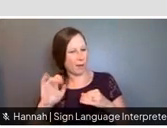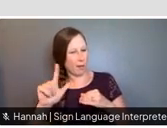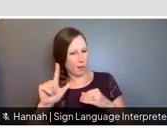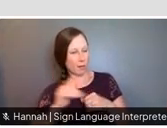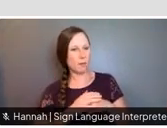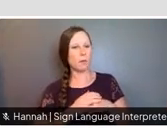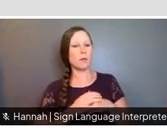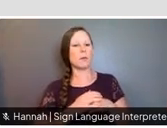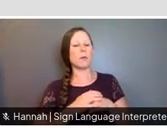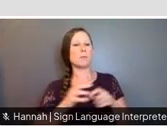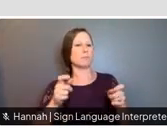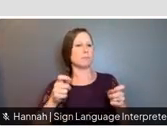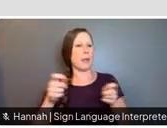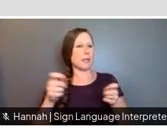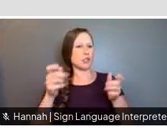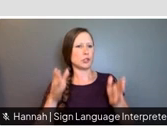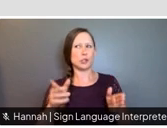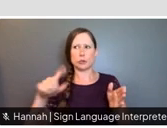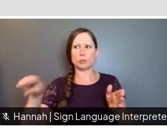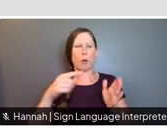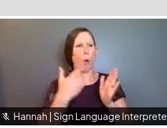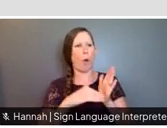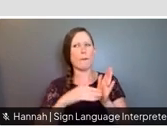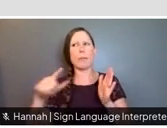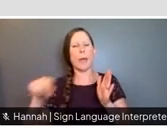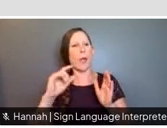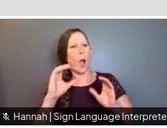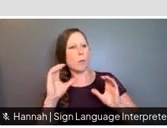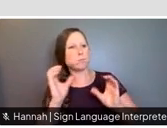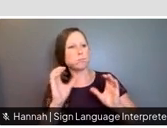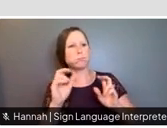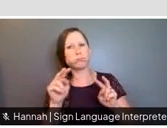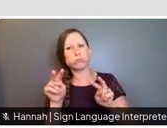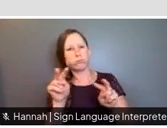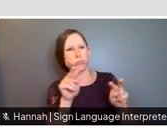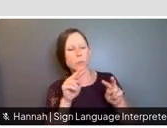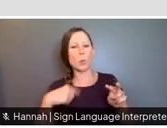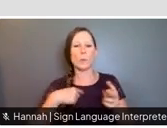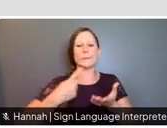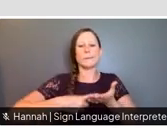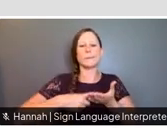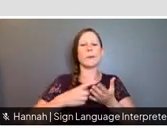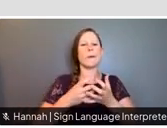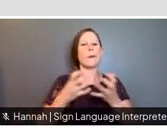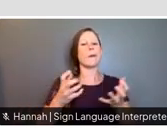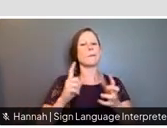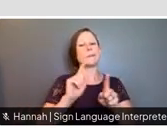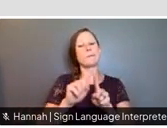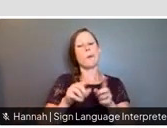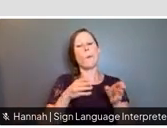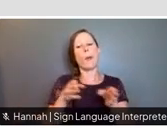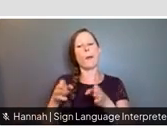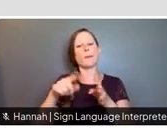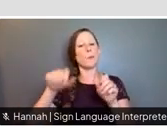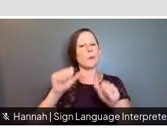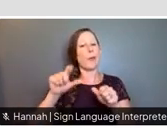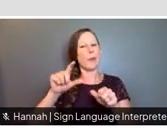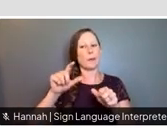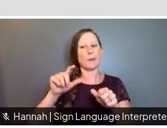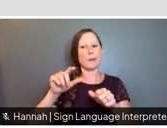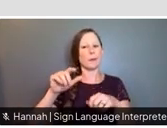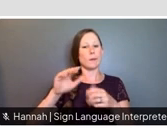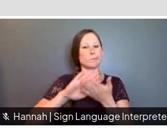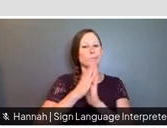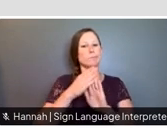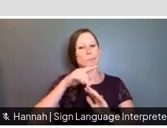management, oftentimes thing that they're looking at when we kind of talk about all the different ways of going public is that trade-off between